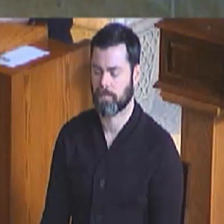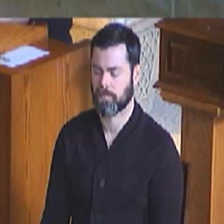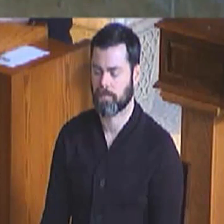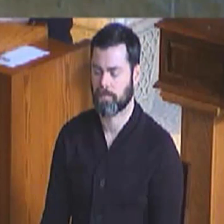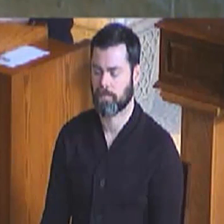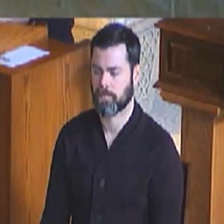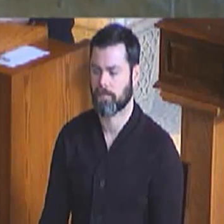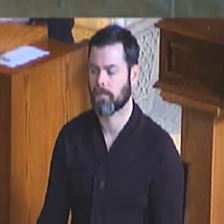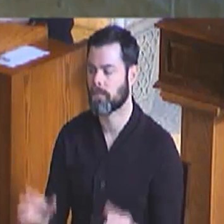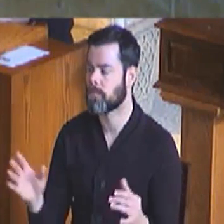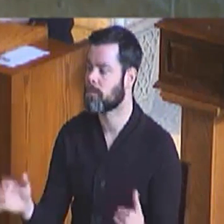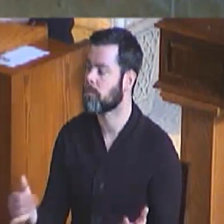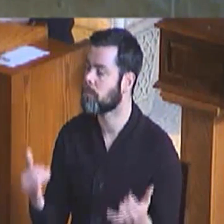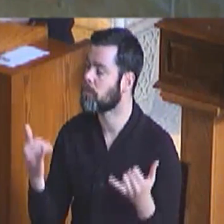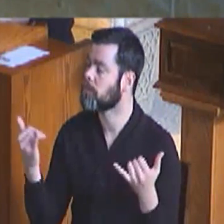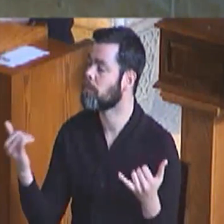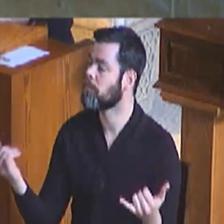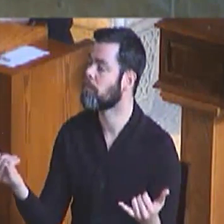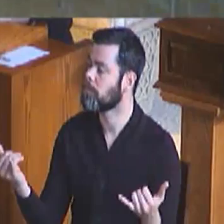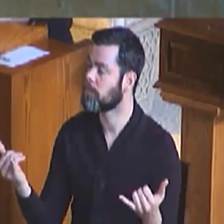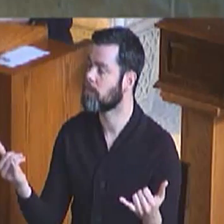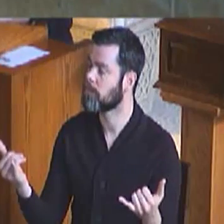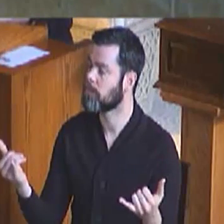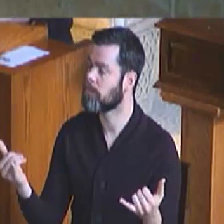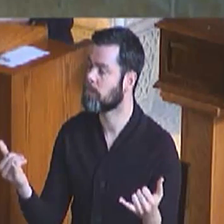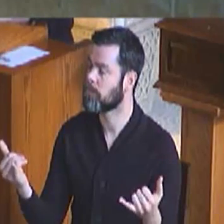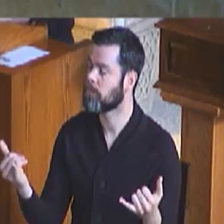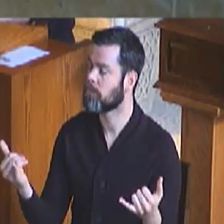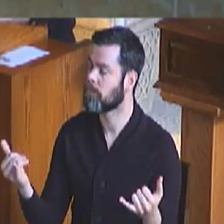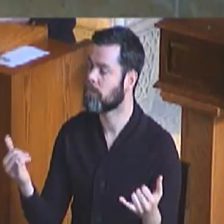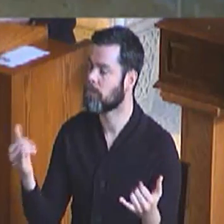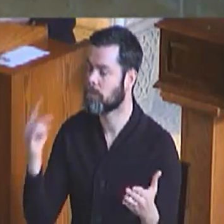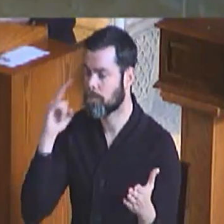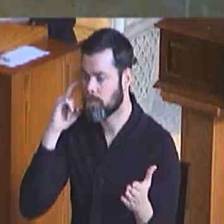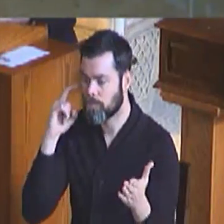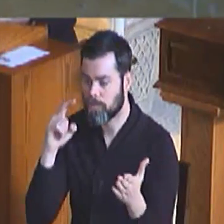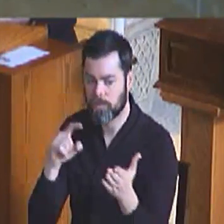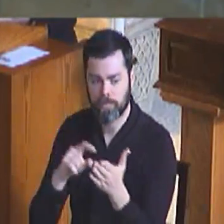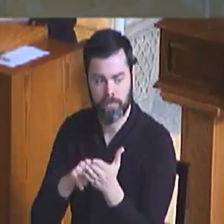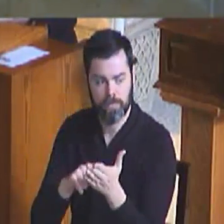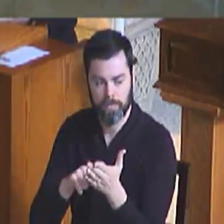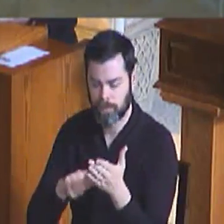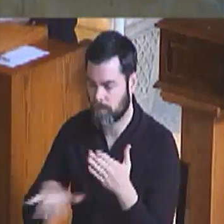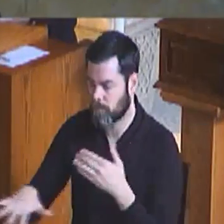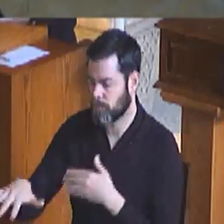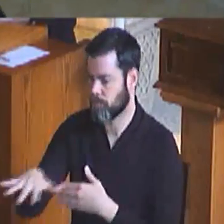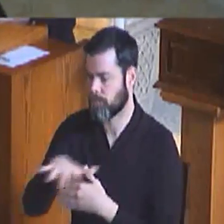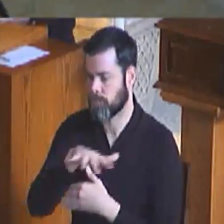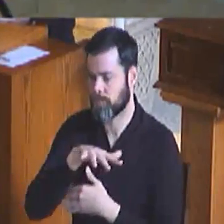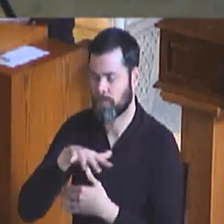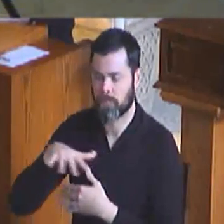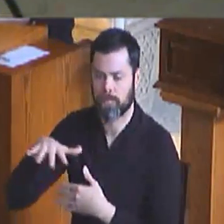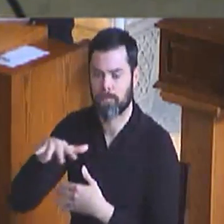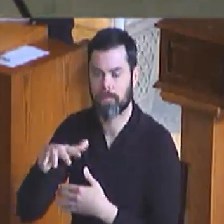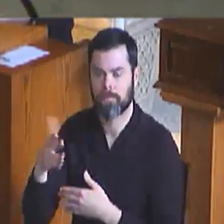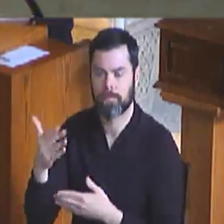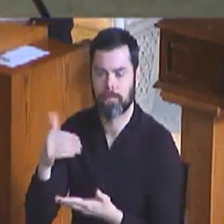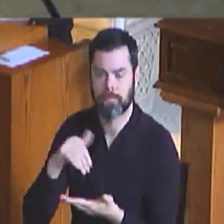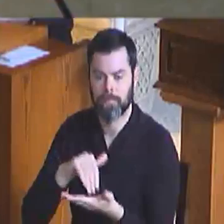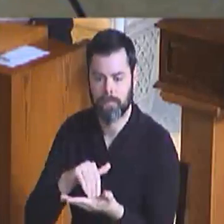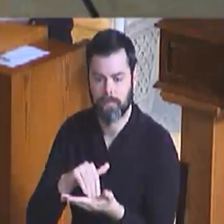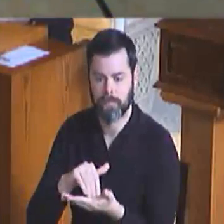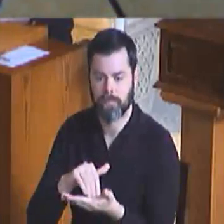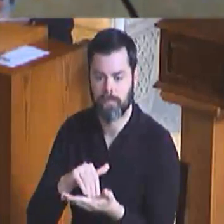And now, as we return to this space and time, open your eyes when you are